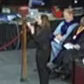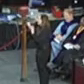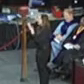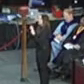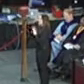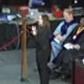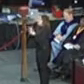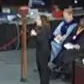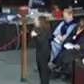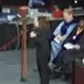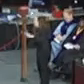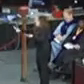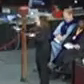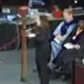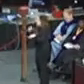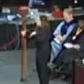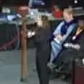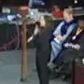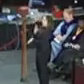motivate.